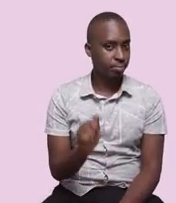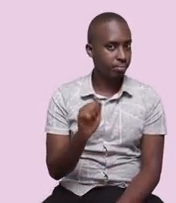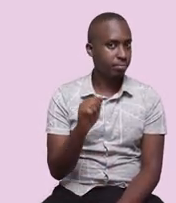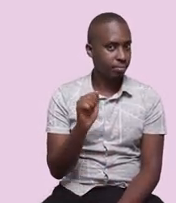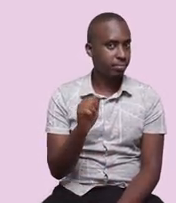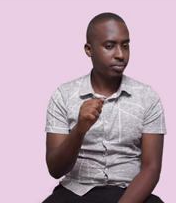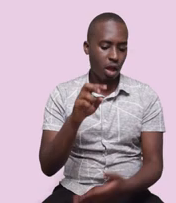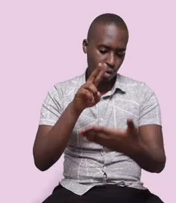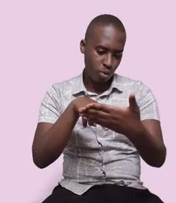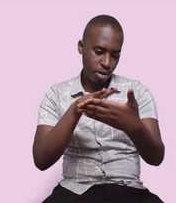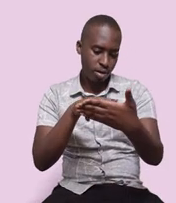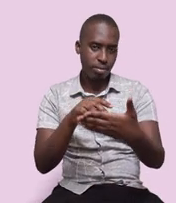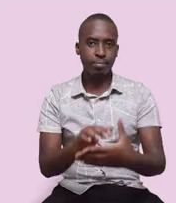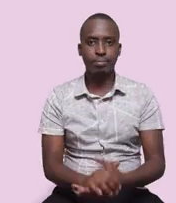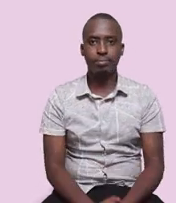Read.